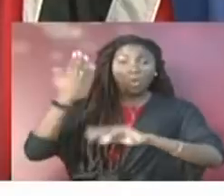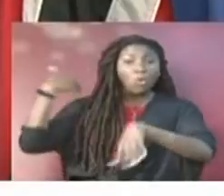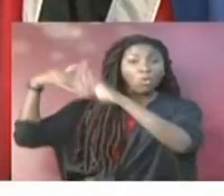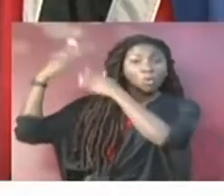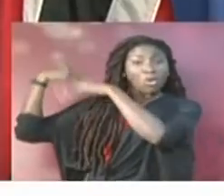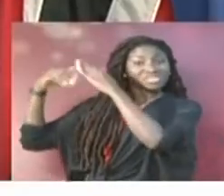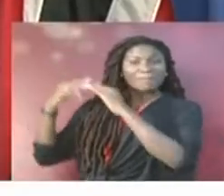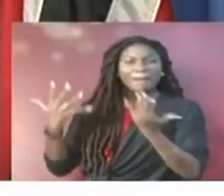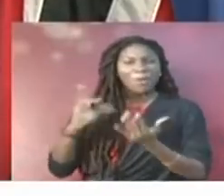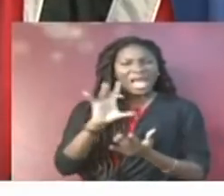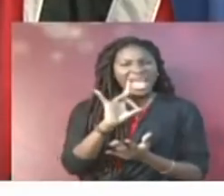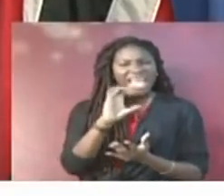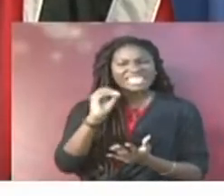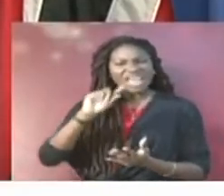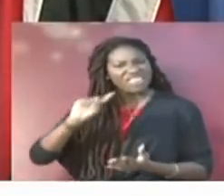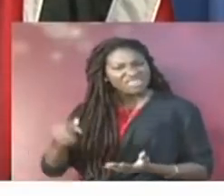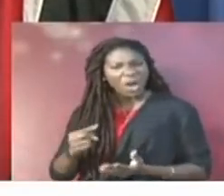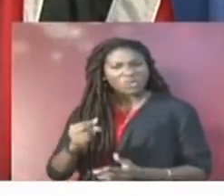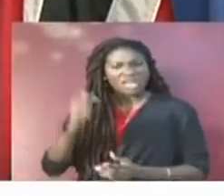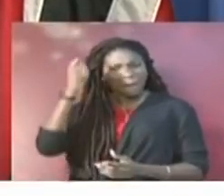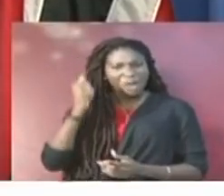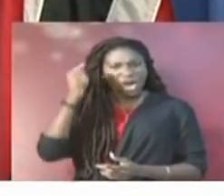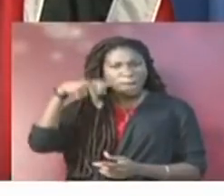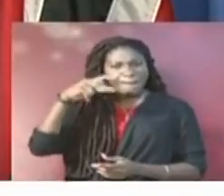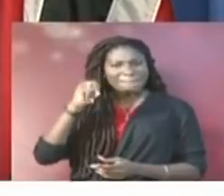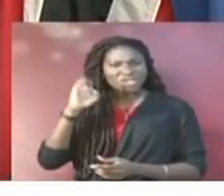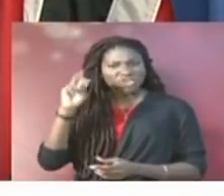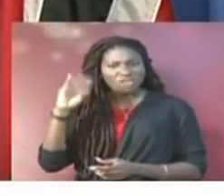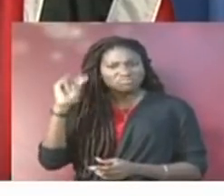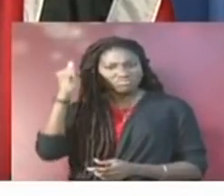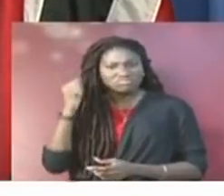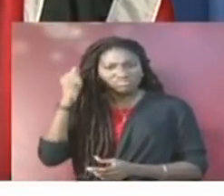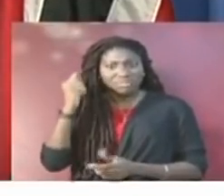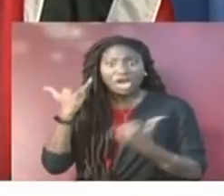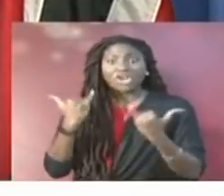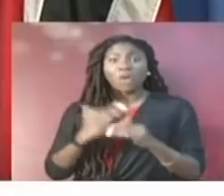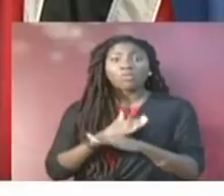was 80,000. We are now supporting